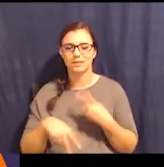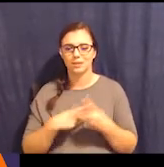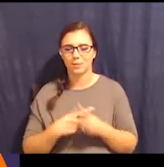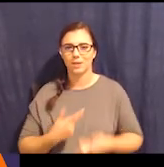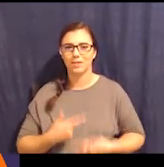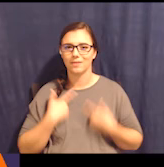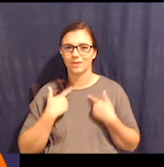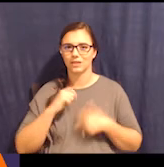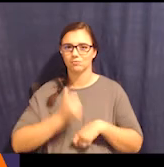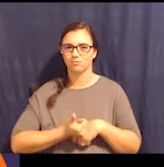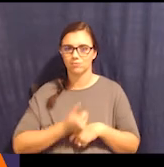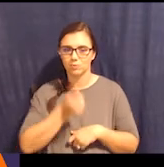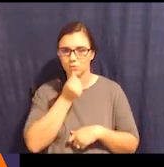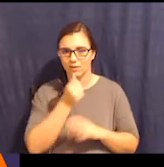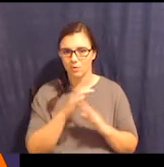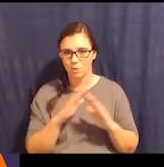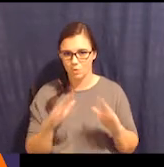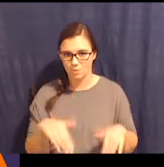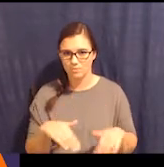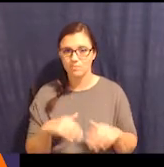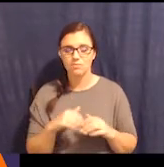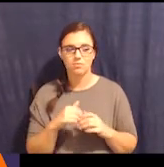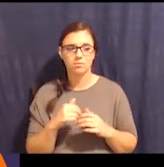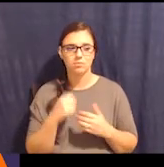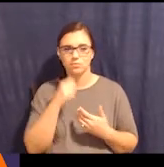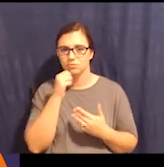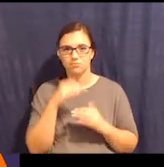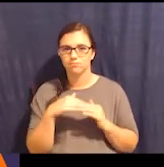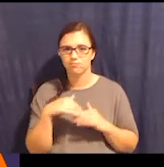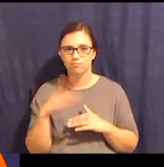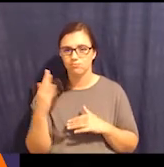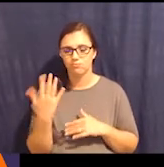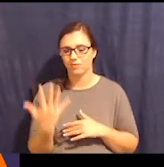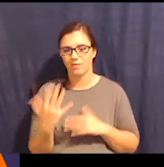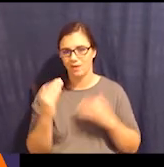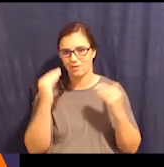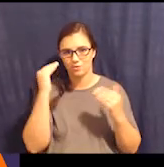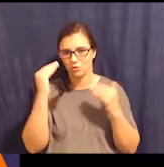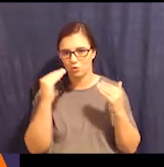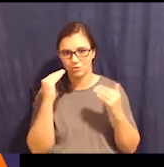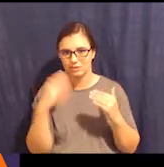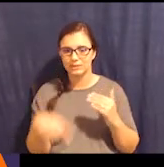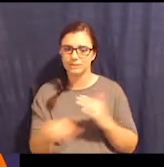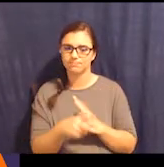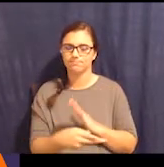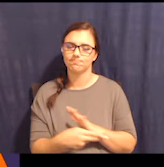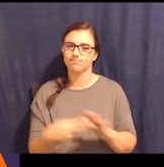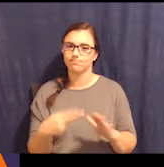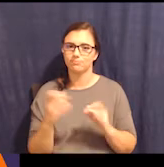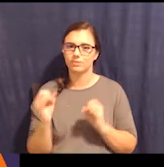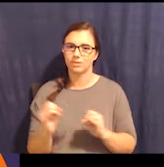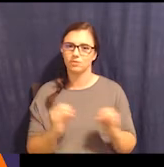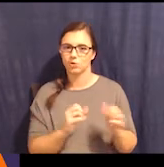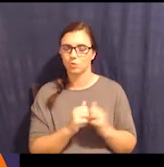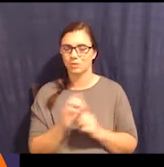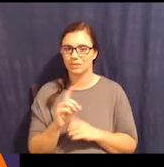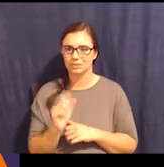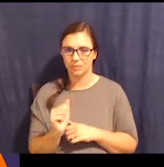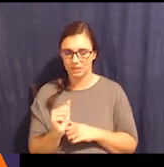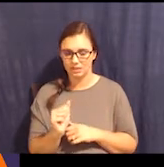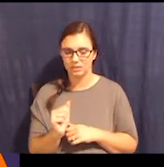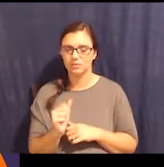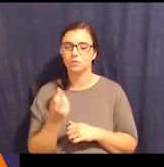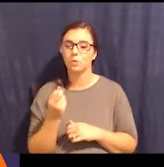than 5 adults who are considered to be individuals with disabilities or older adults that are referred to as